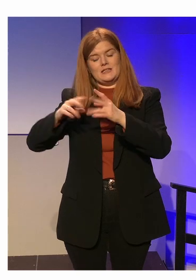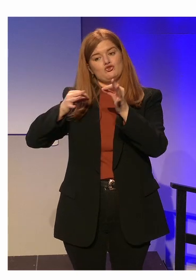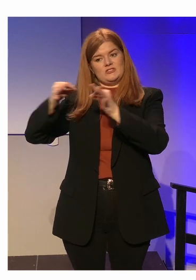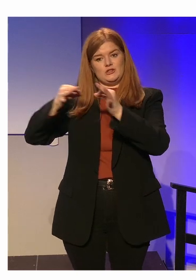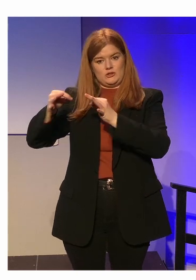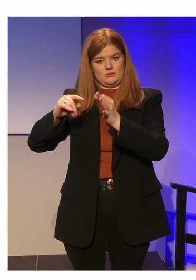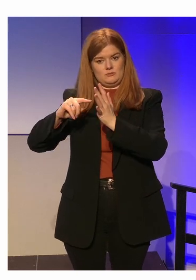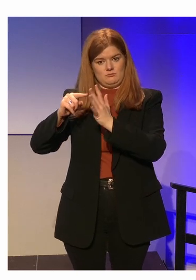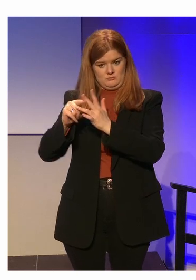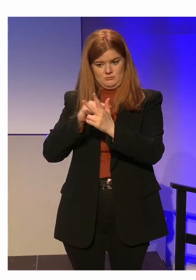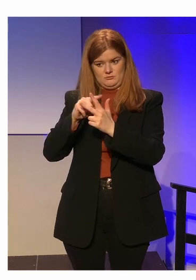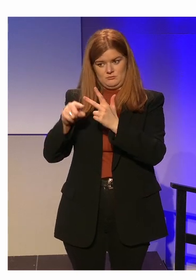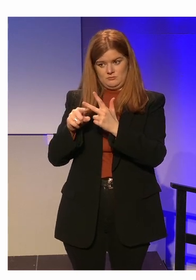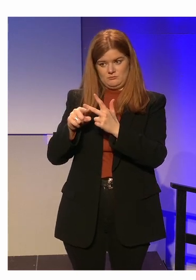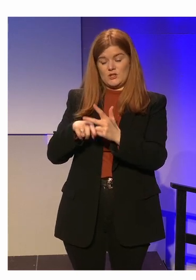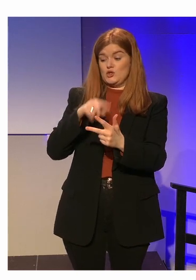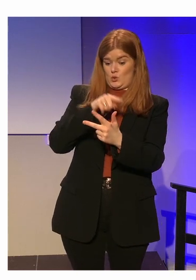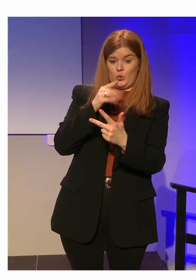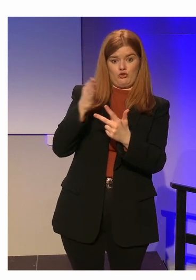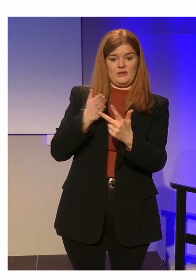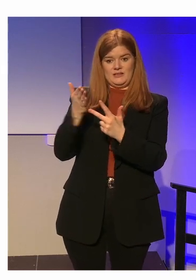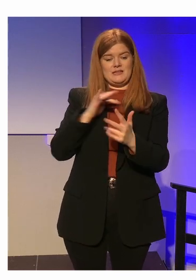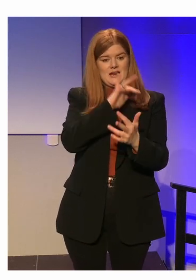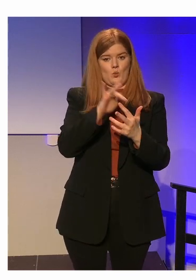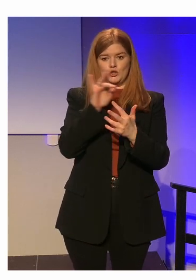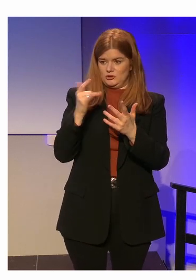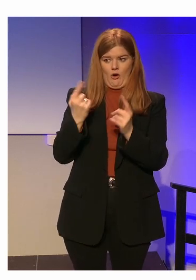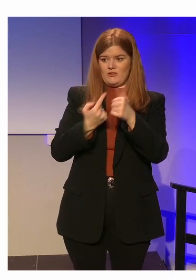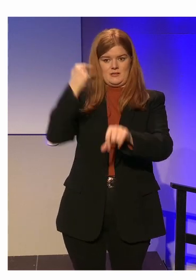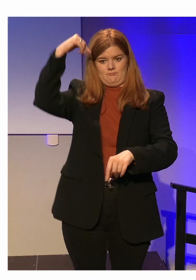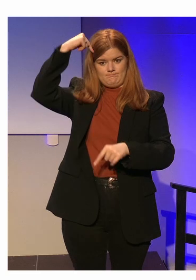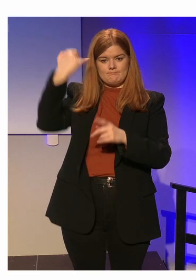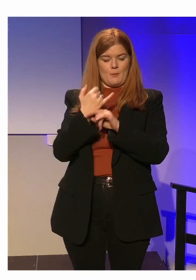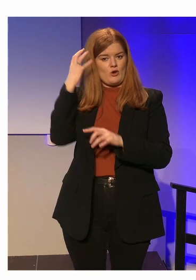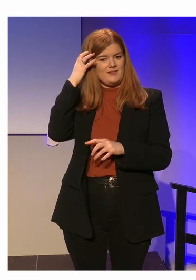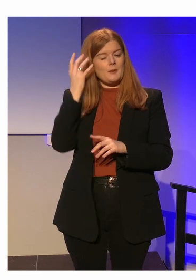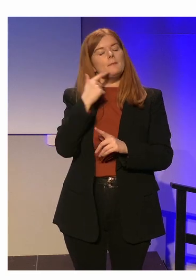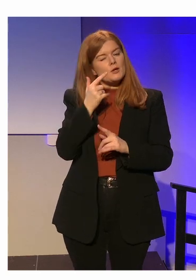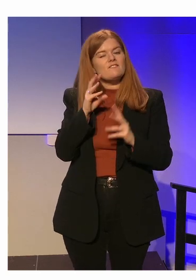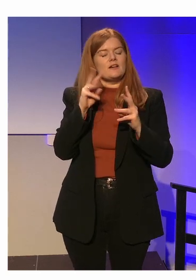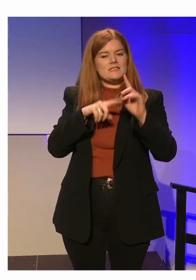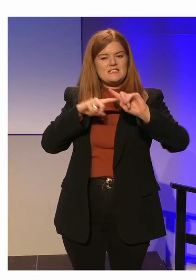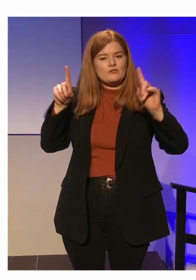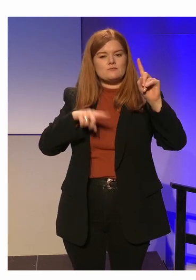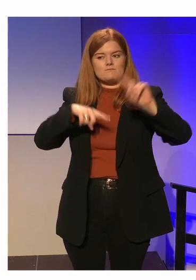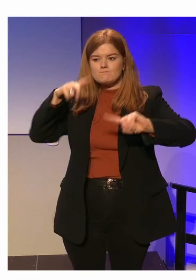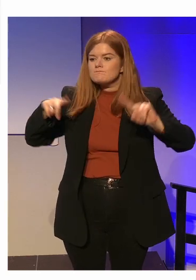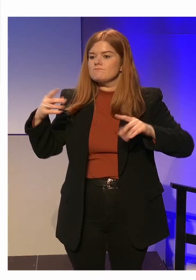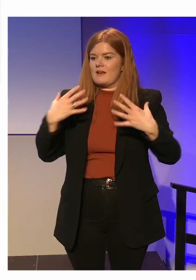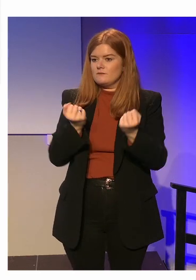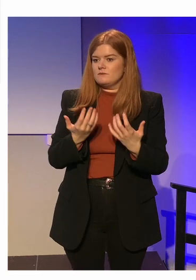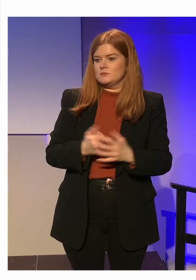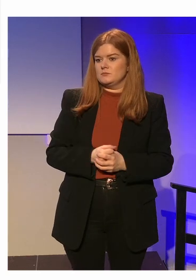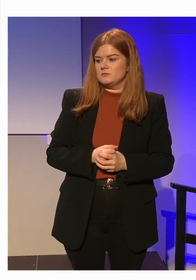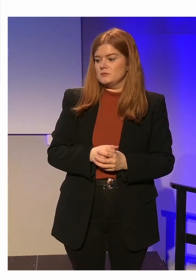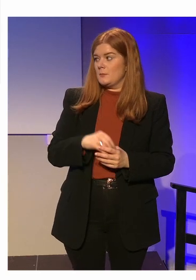strategic. These 3 networks are in all of our brains, but in very, very different ways. And